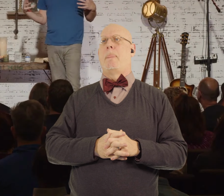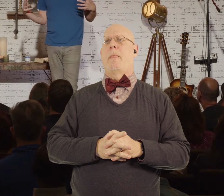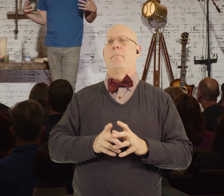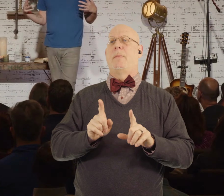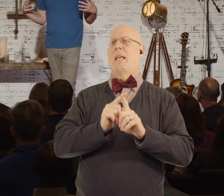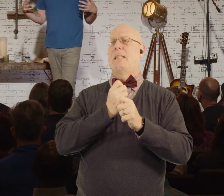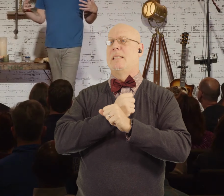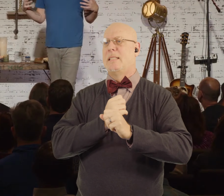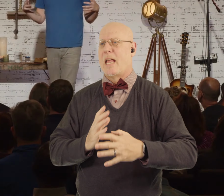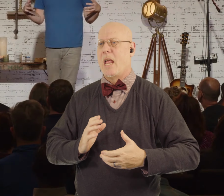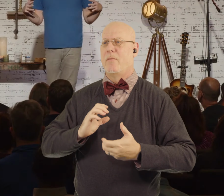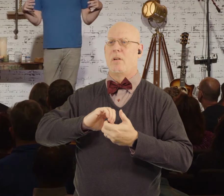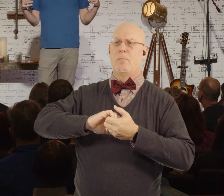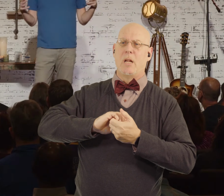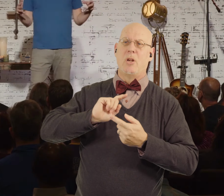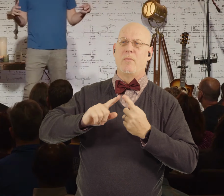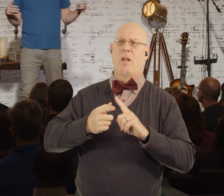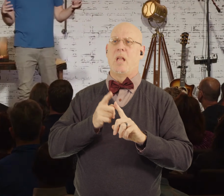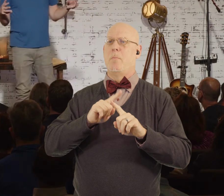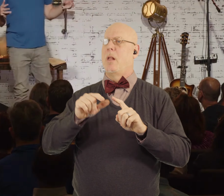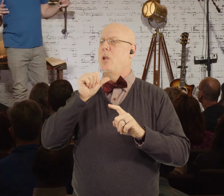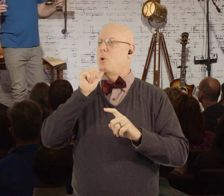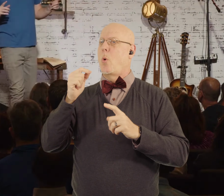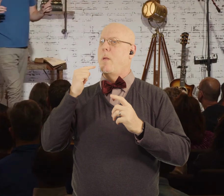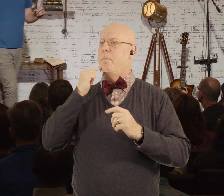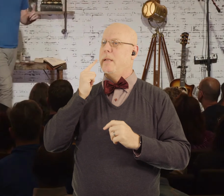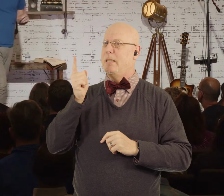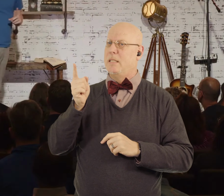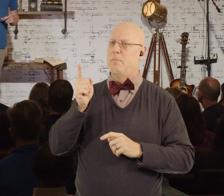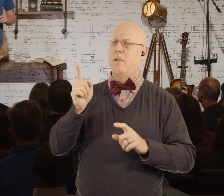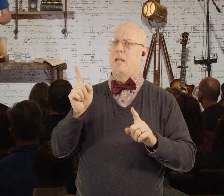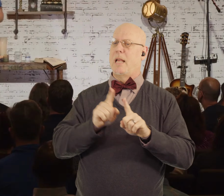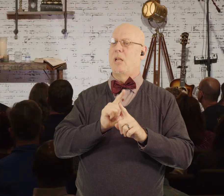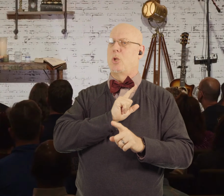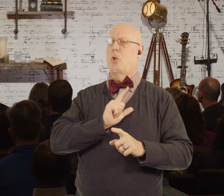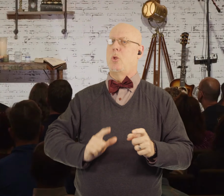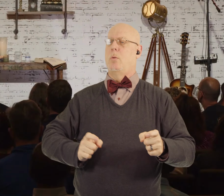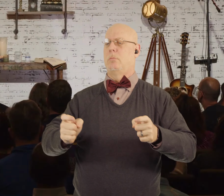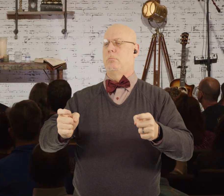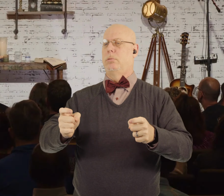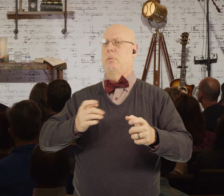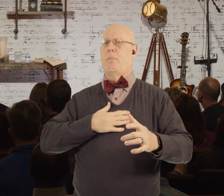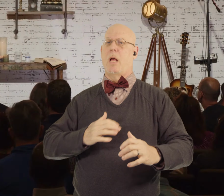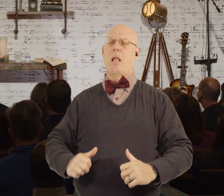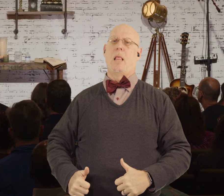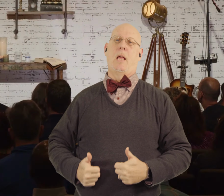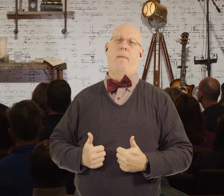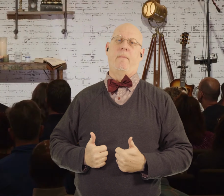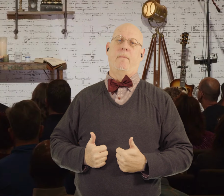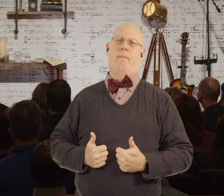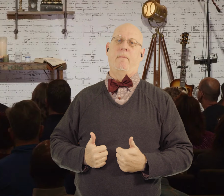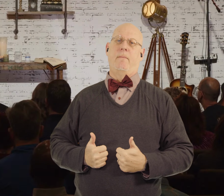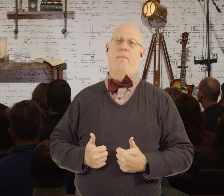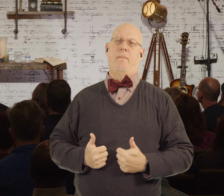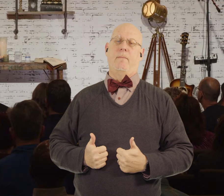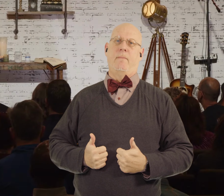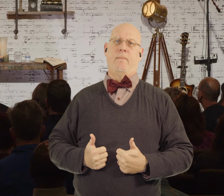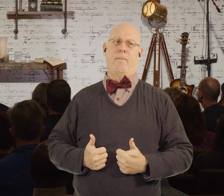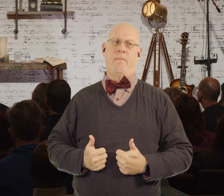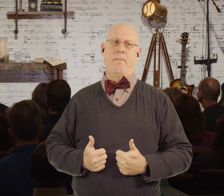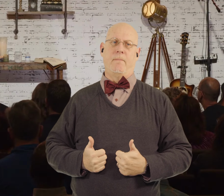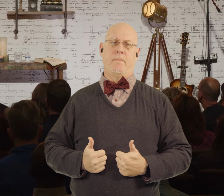I miss him as Savior and companion and friend, but I do not miss him as Lord of life.